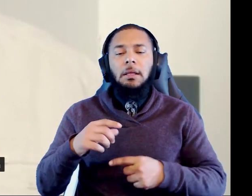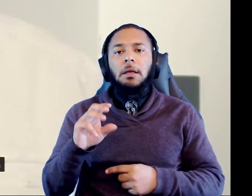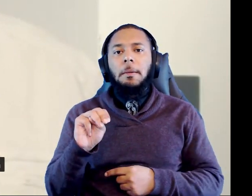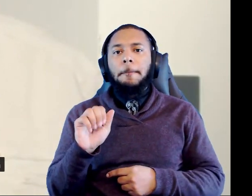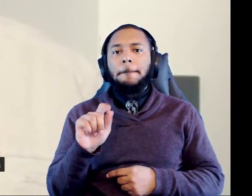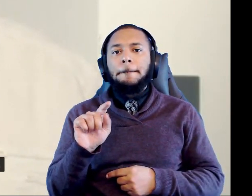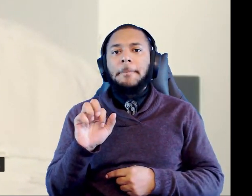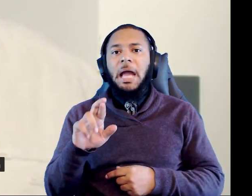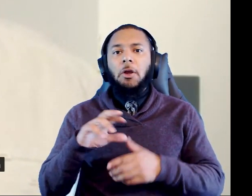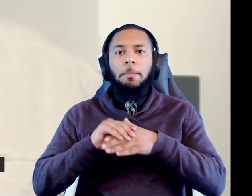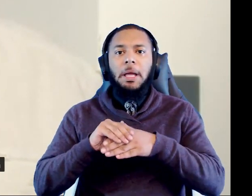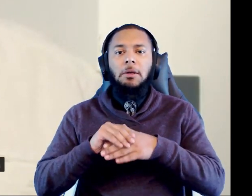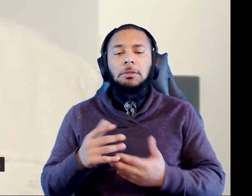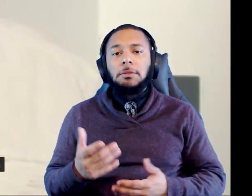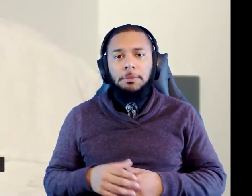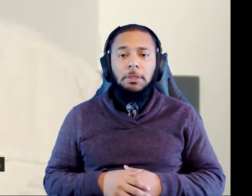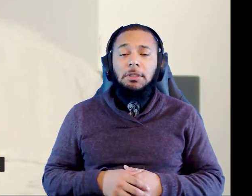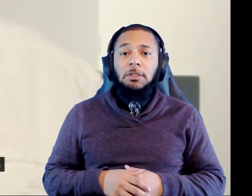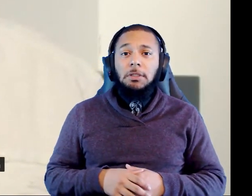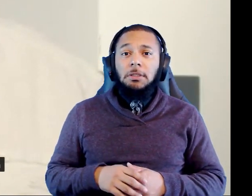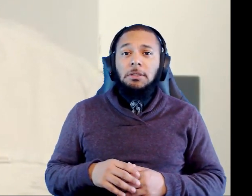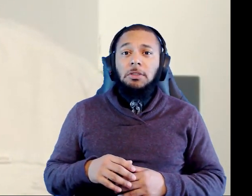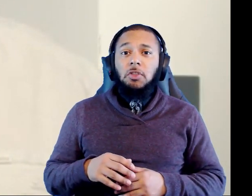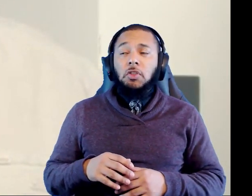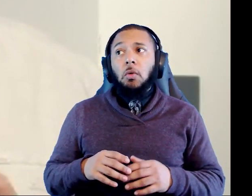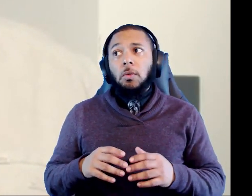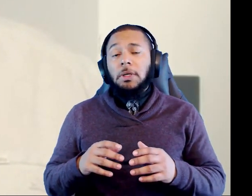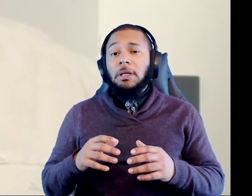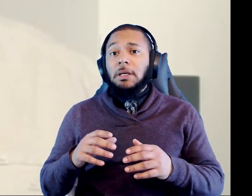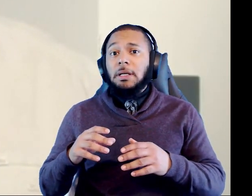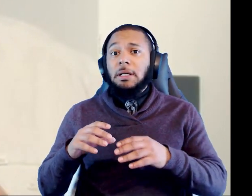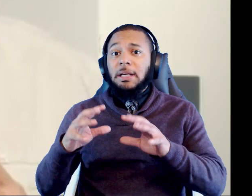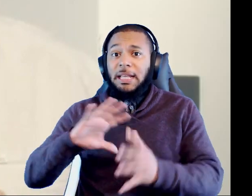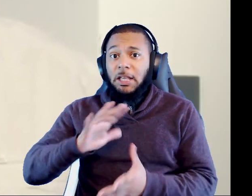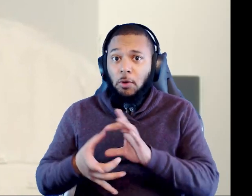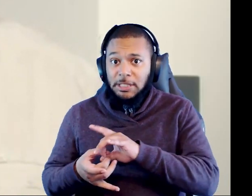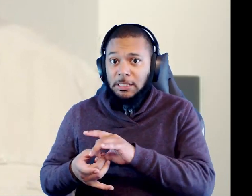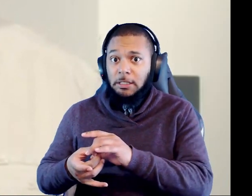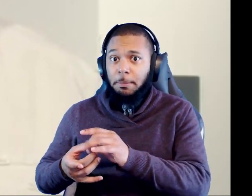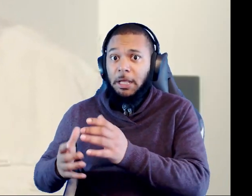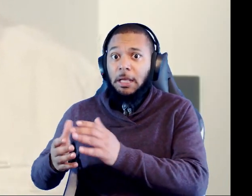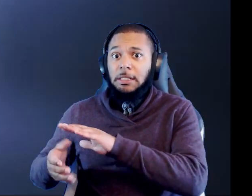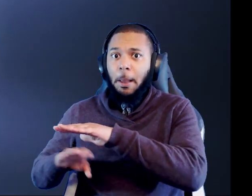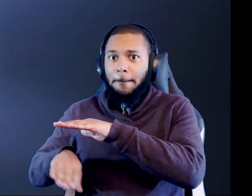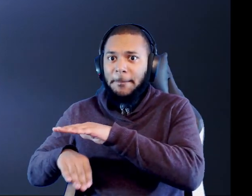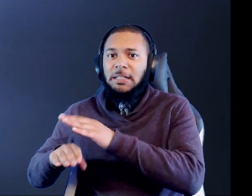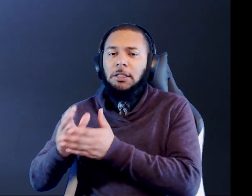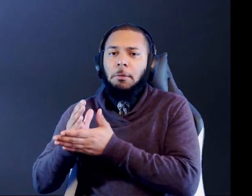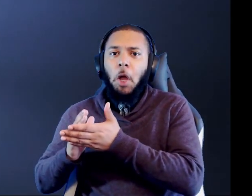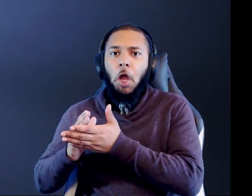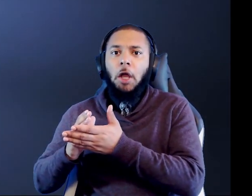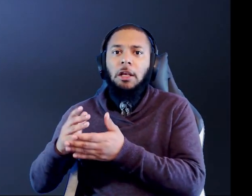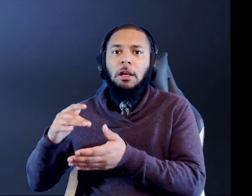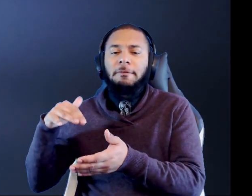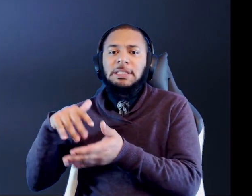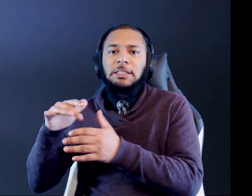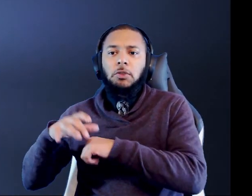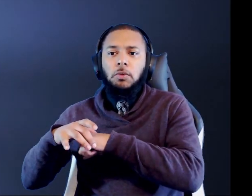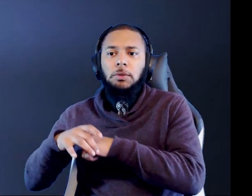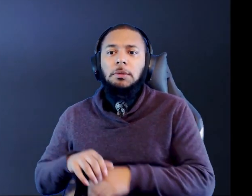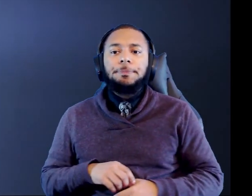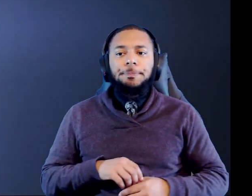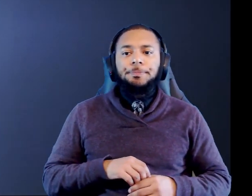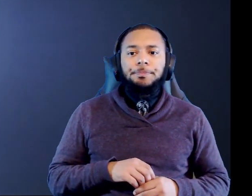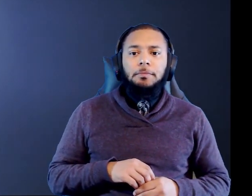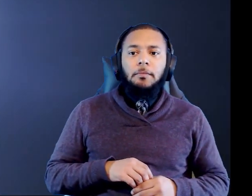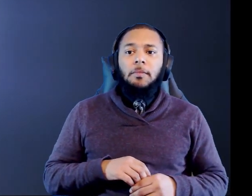ecosystems. So an ecosystem is a system, but it's a basic system of ecology. Ecosystems provide valuable